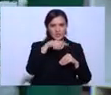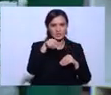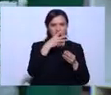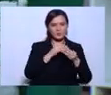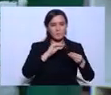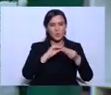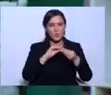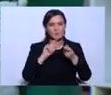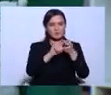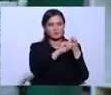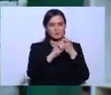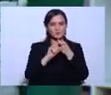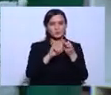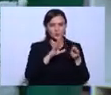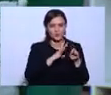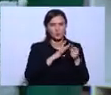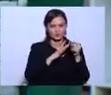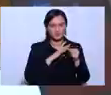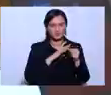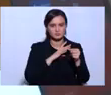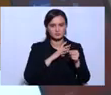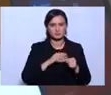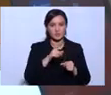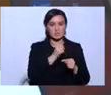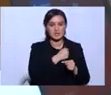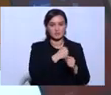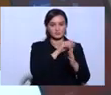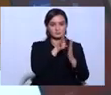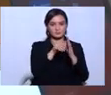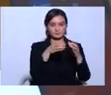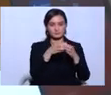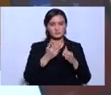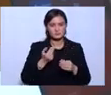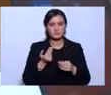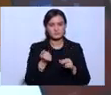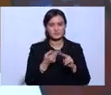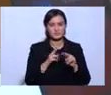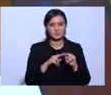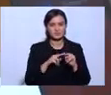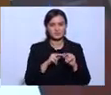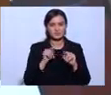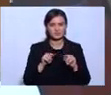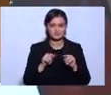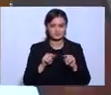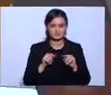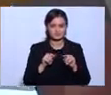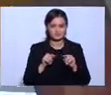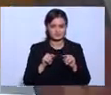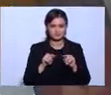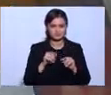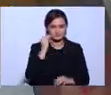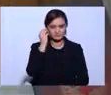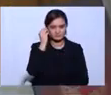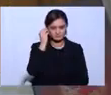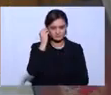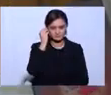influence and influence from his friends, which would have caused him to join the Confederate Army. Yes, it all neatly builds up to